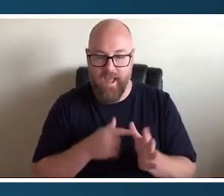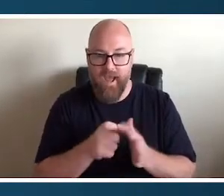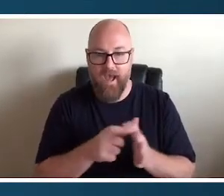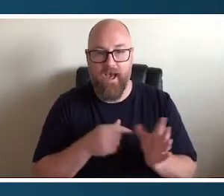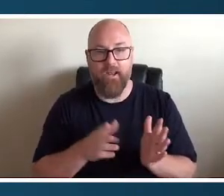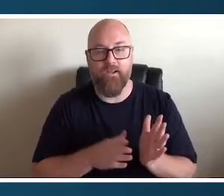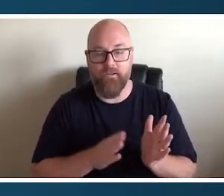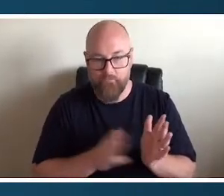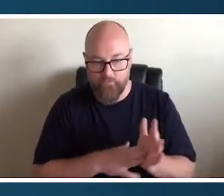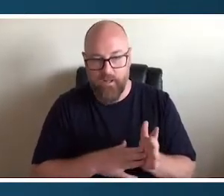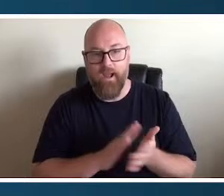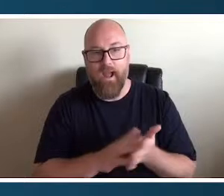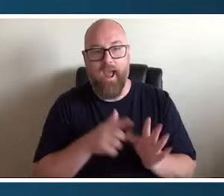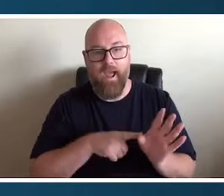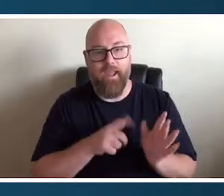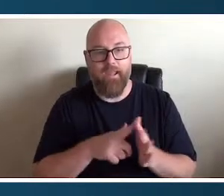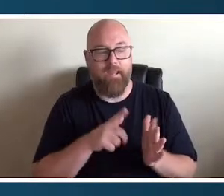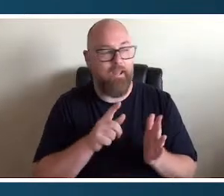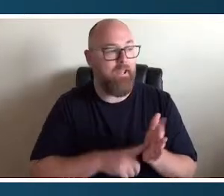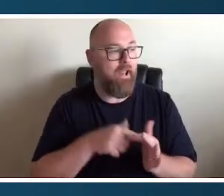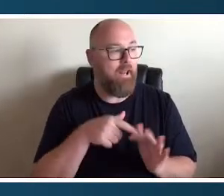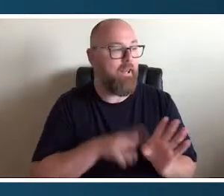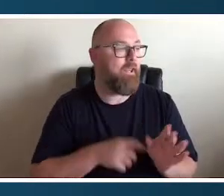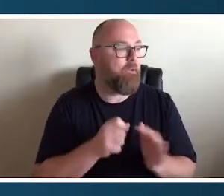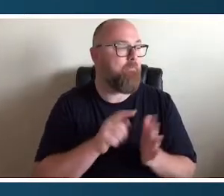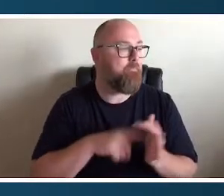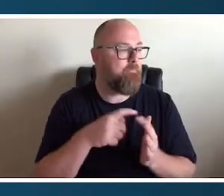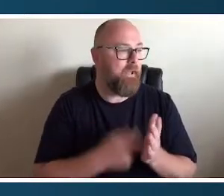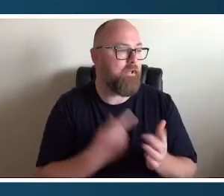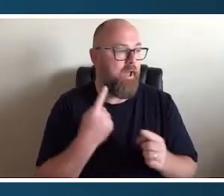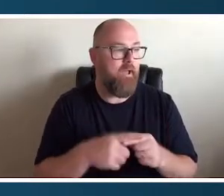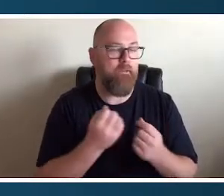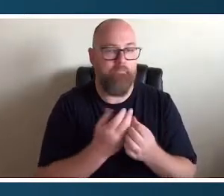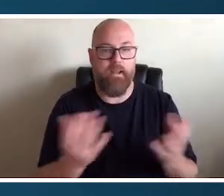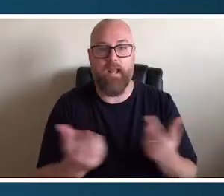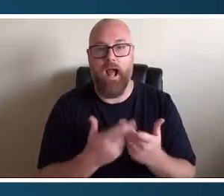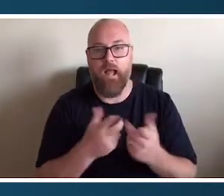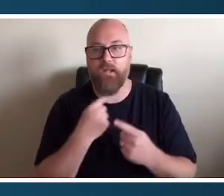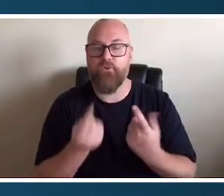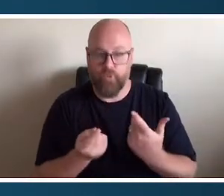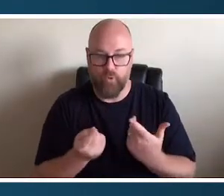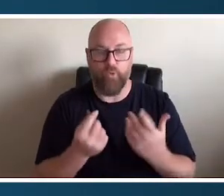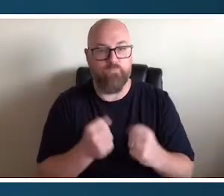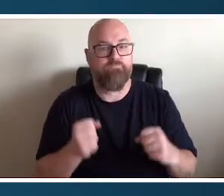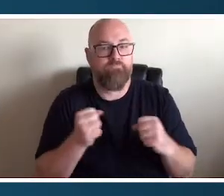and many others who have pulled off this enormous effort. Thank you so much.